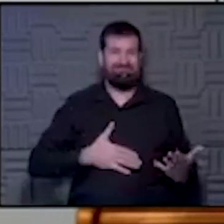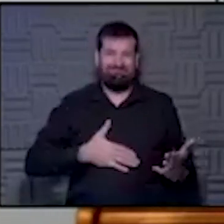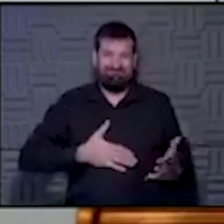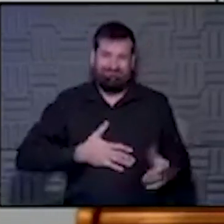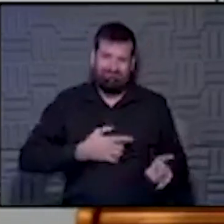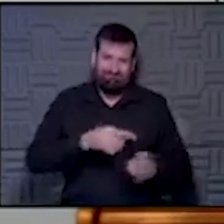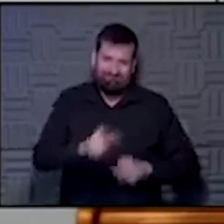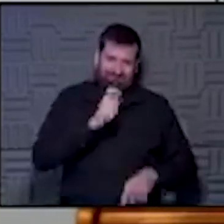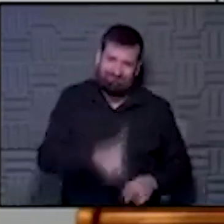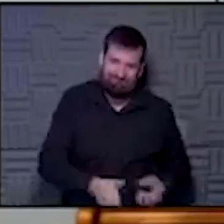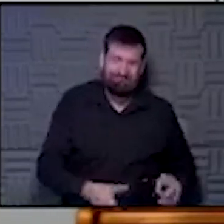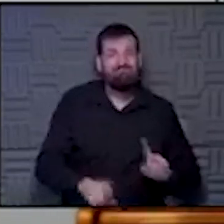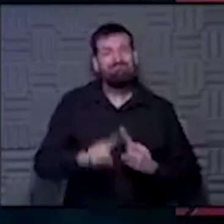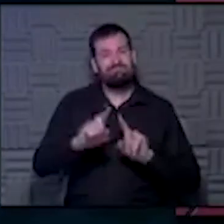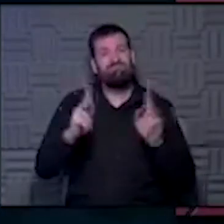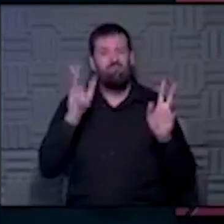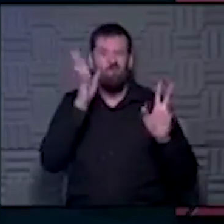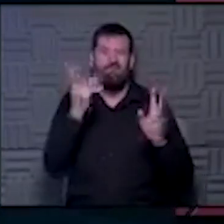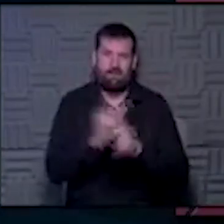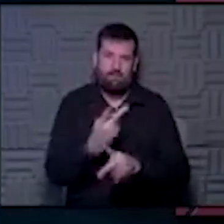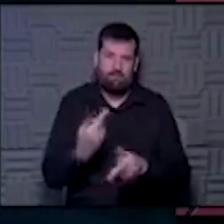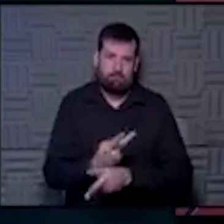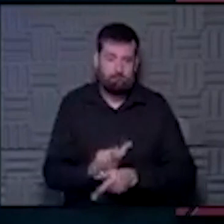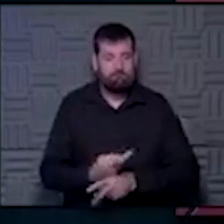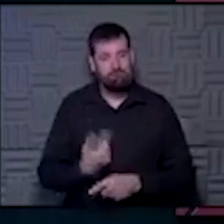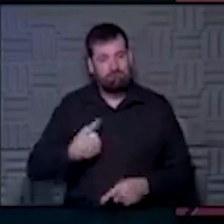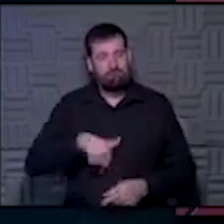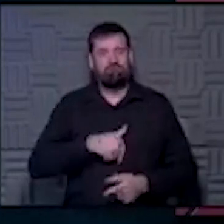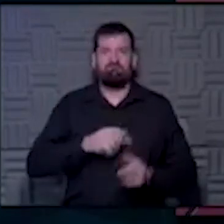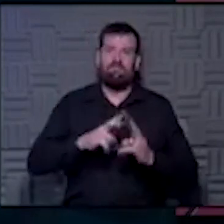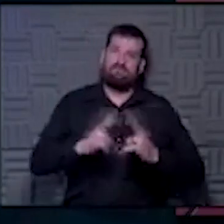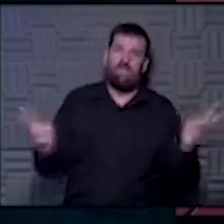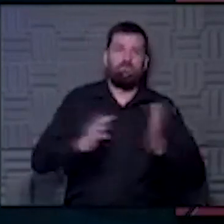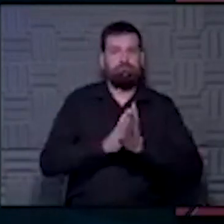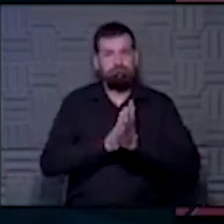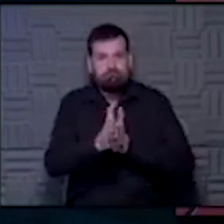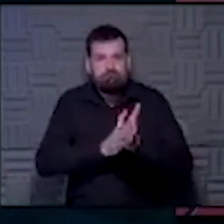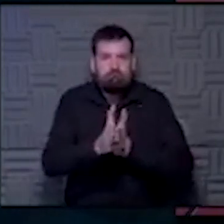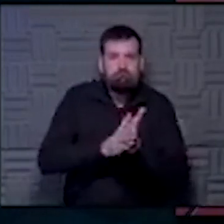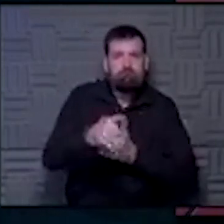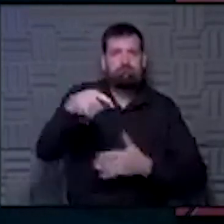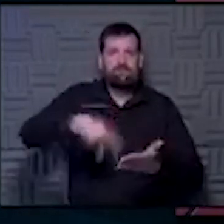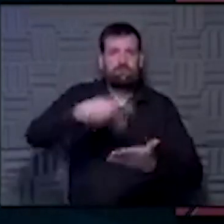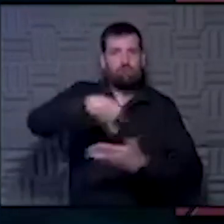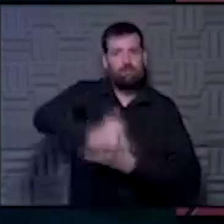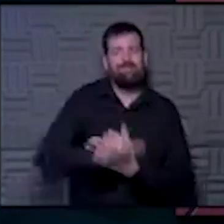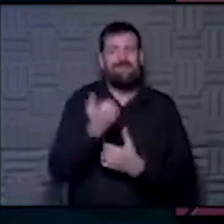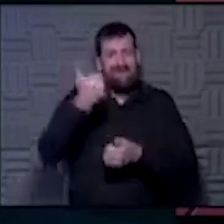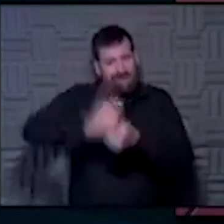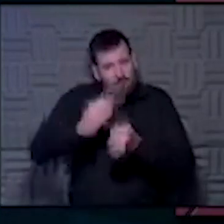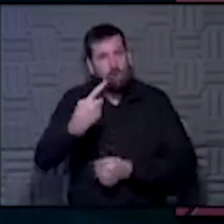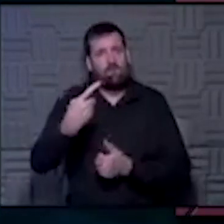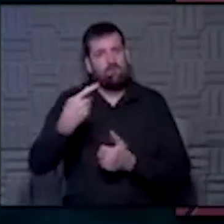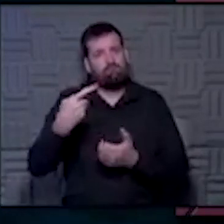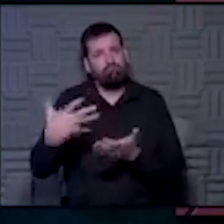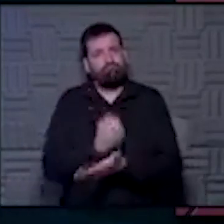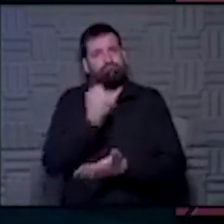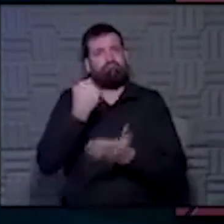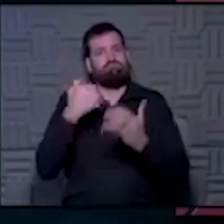but we would find a workaround because we are very passionate about this project and believe everyone should have access.